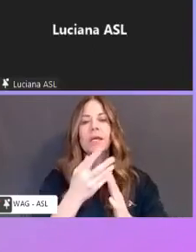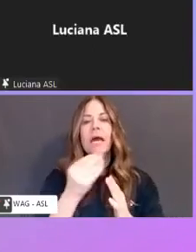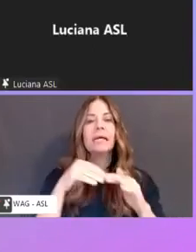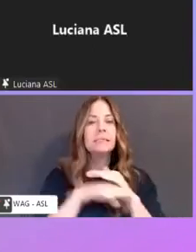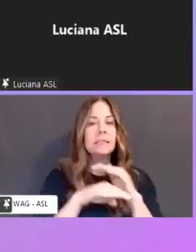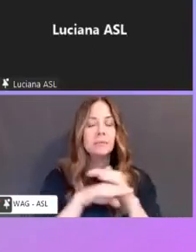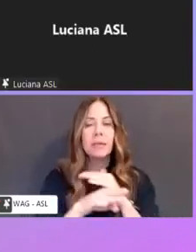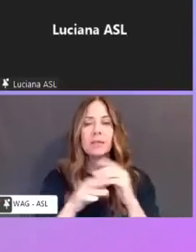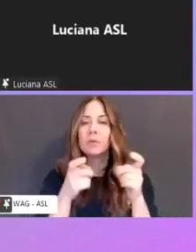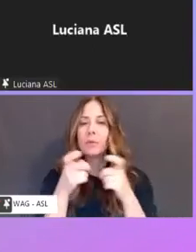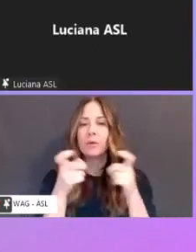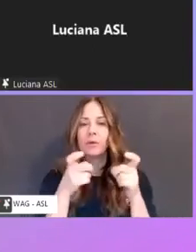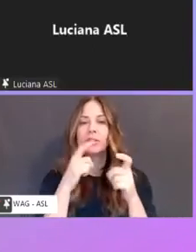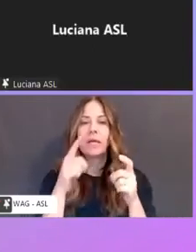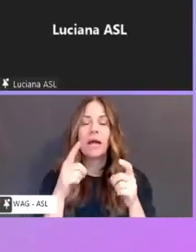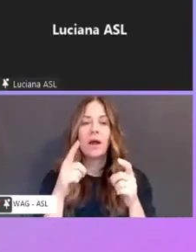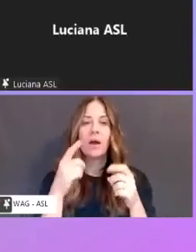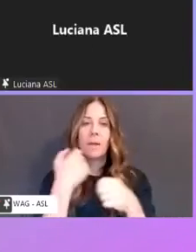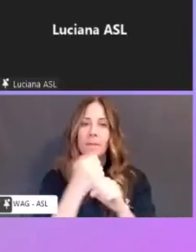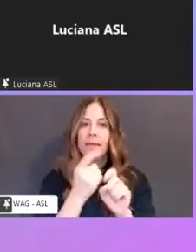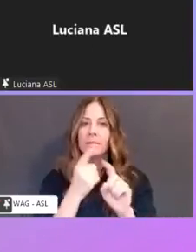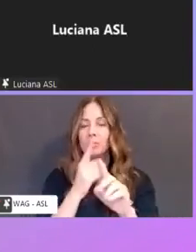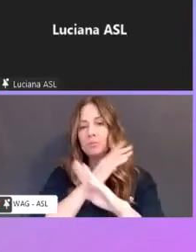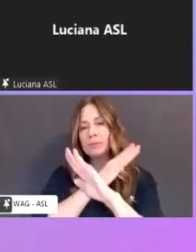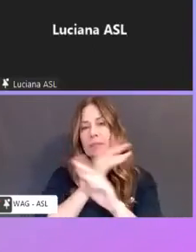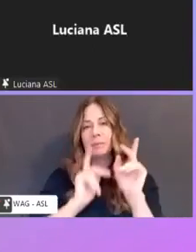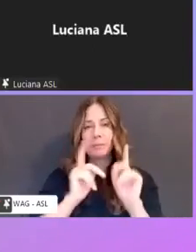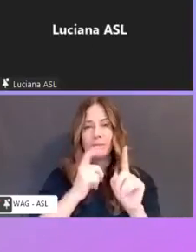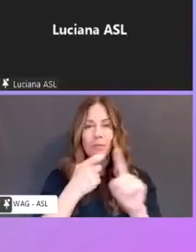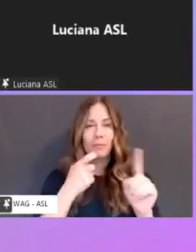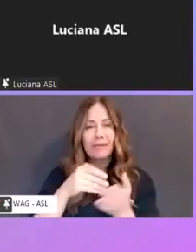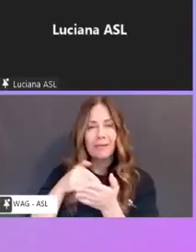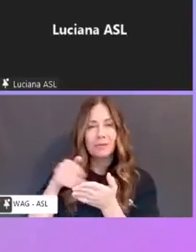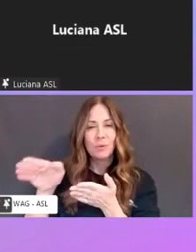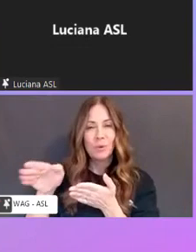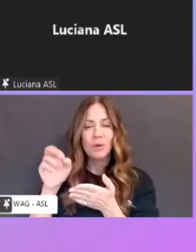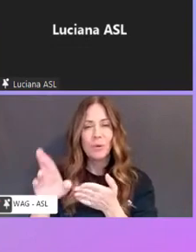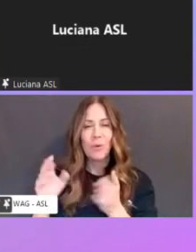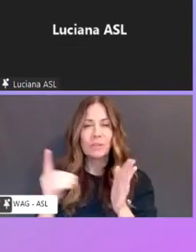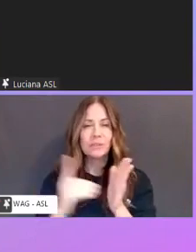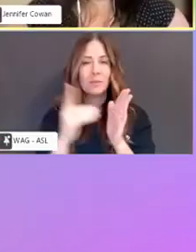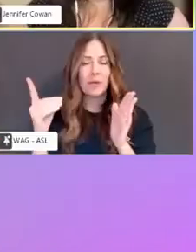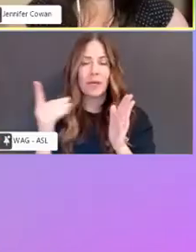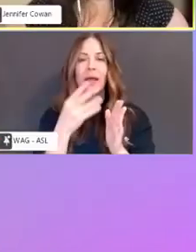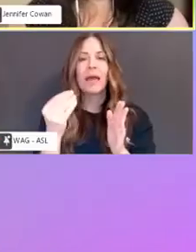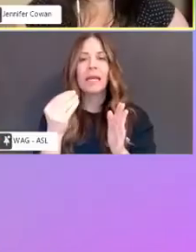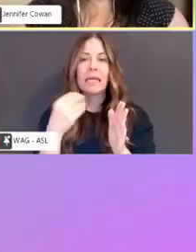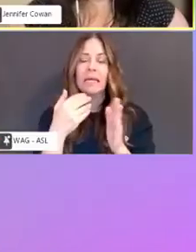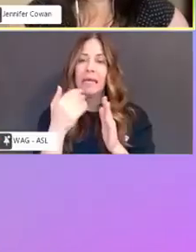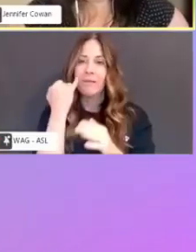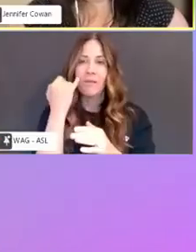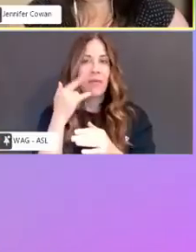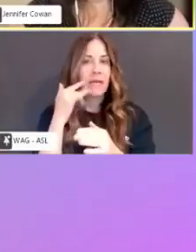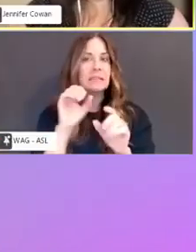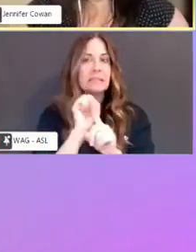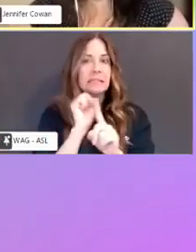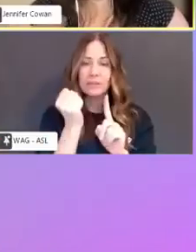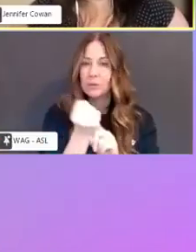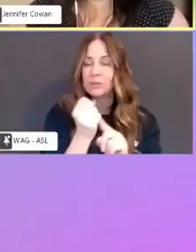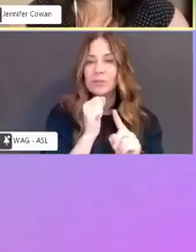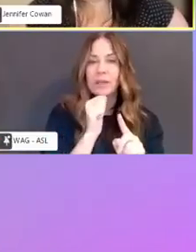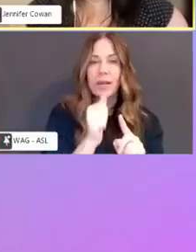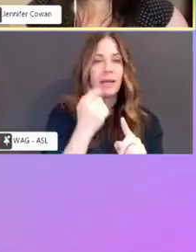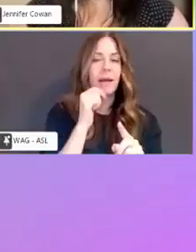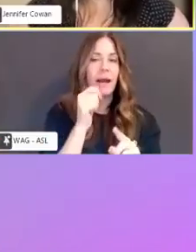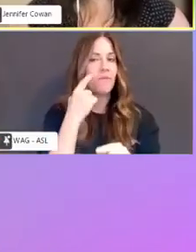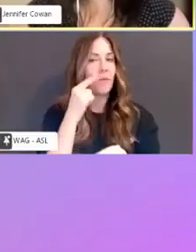accessibility regulations are designed to protect consumers from being excluded or discriminated. And whether that is the actual case, again, is not